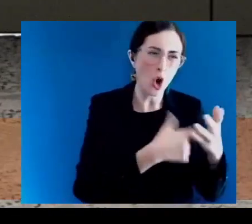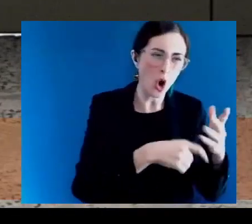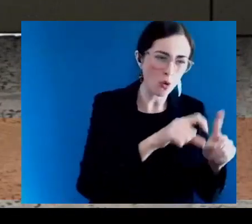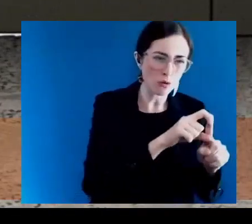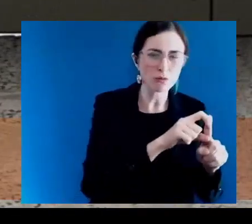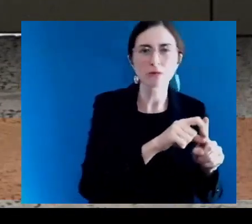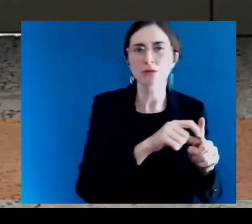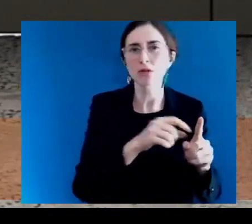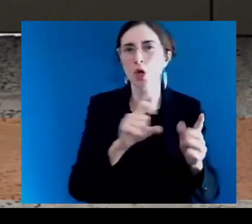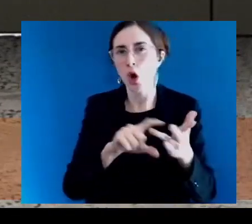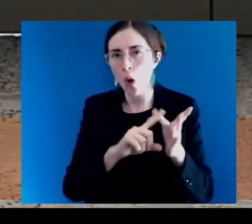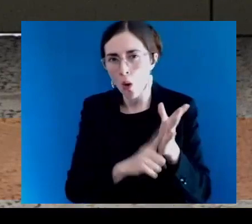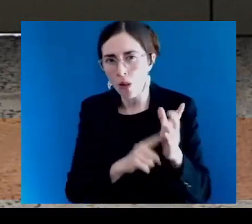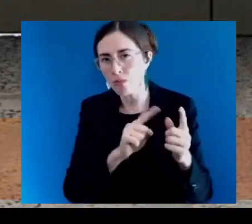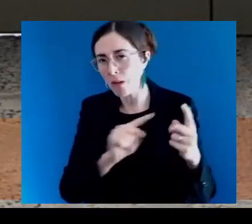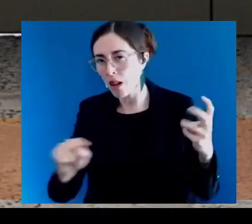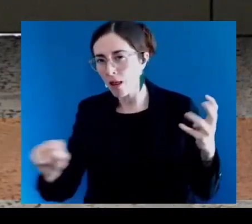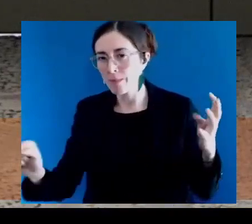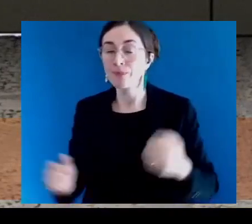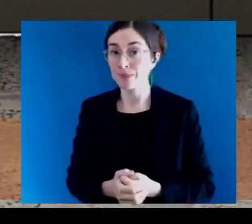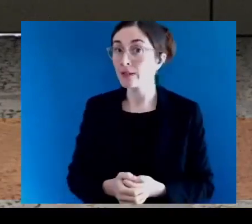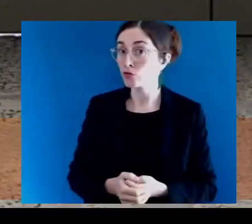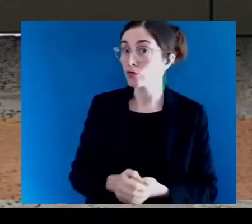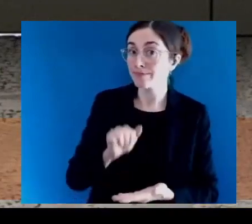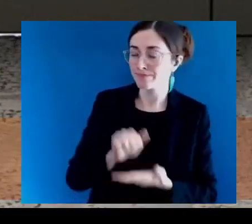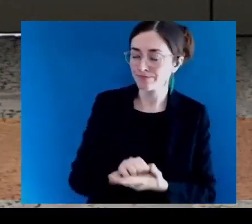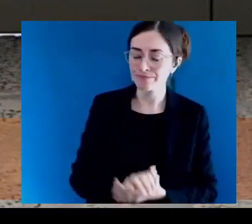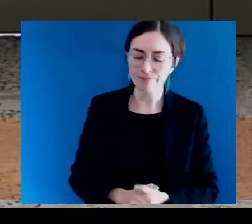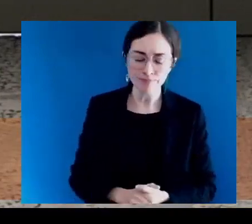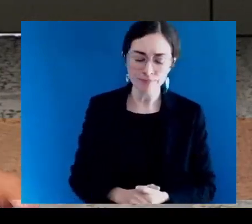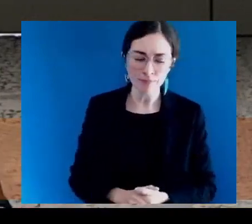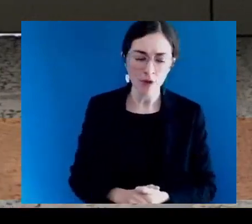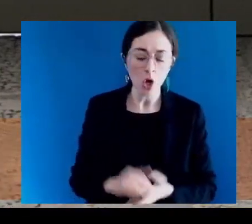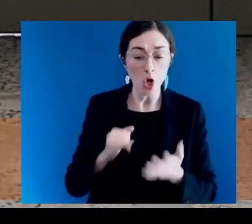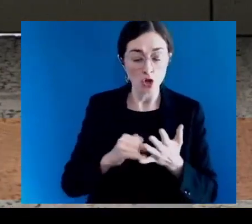Okay. So starting with the paper itself,